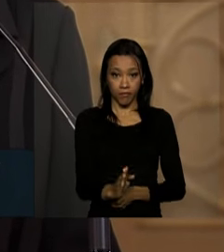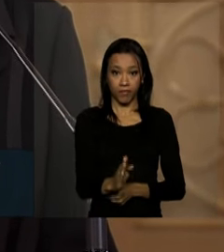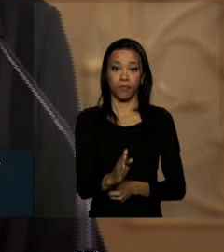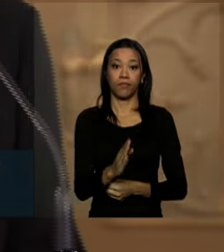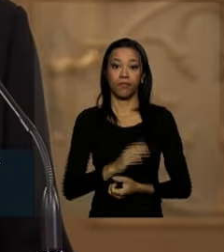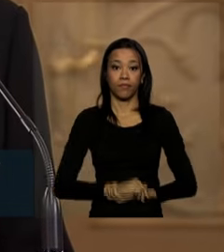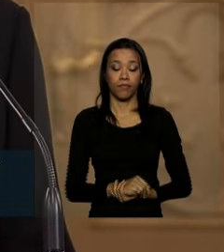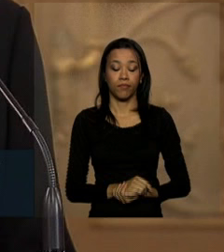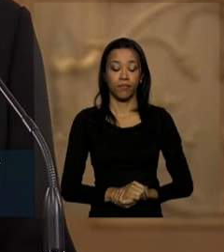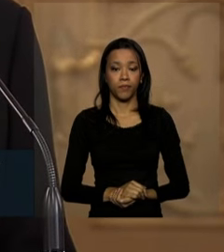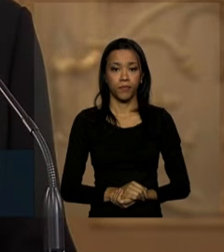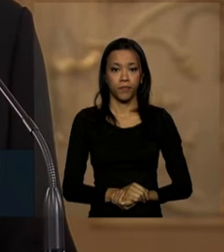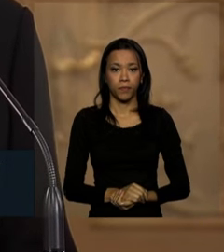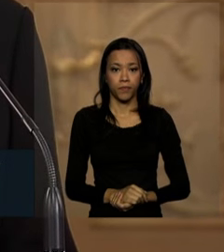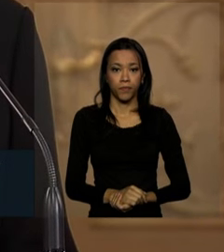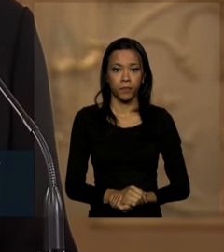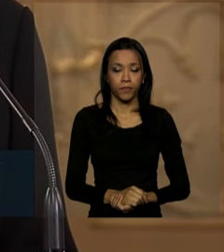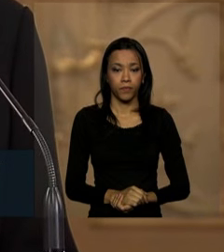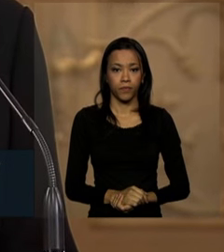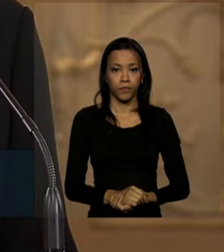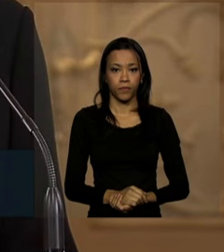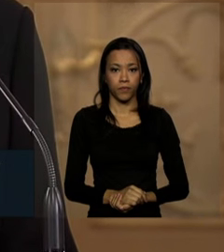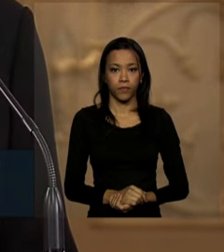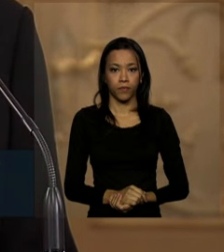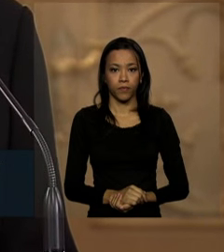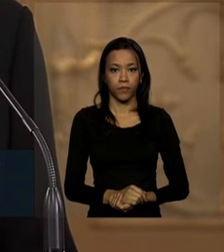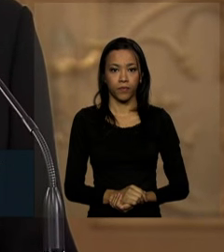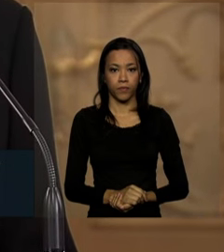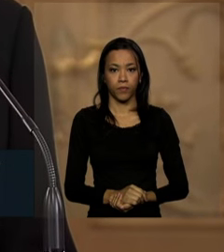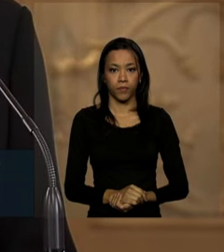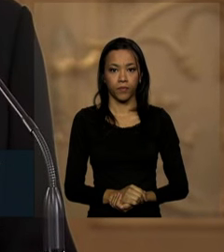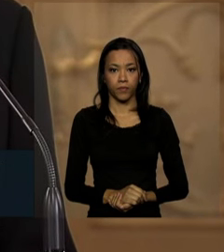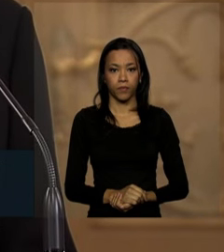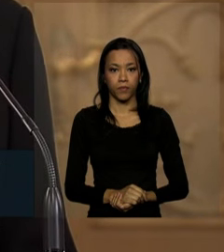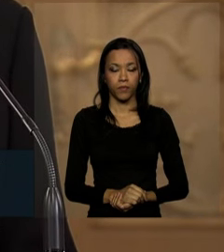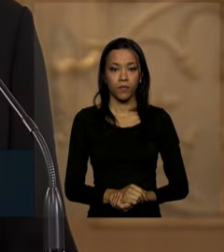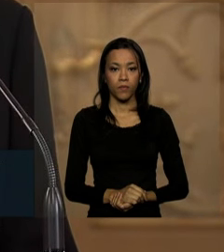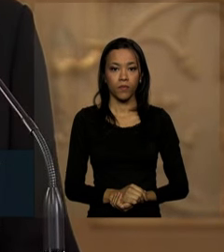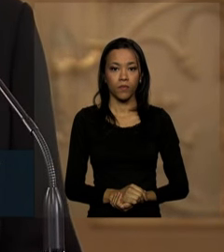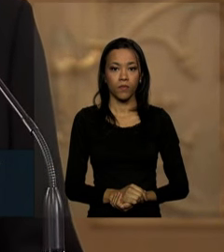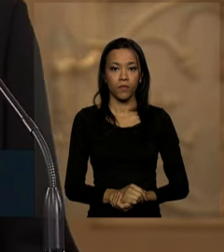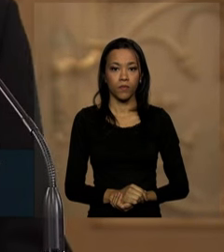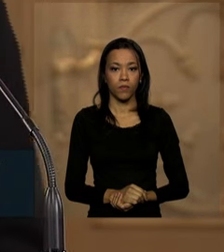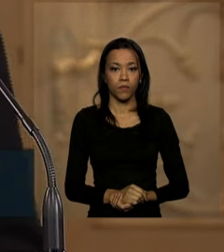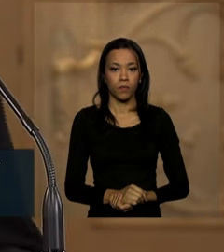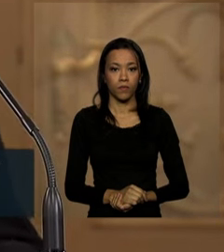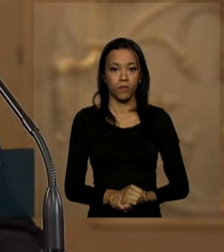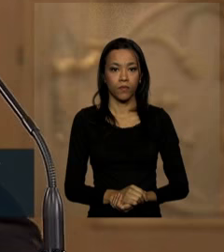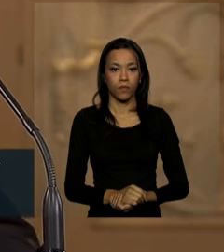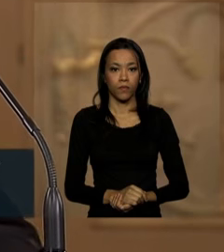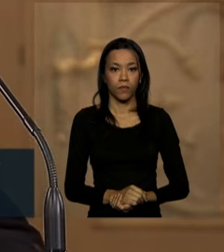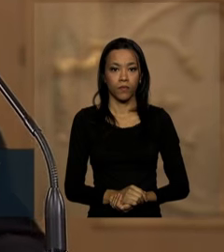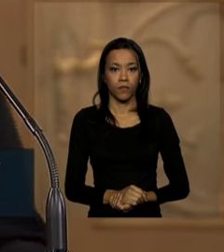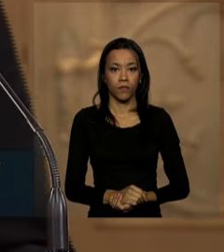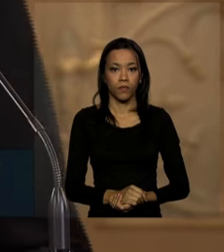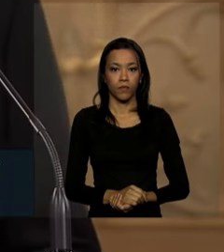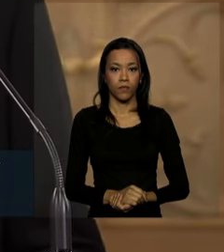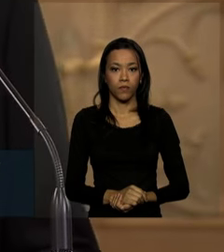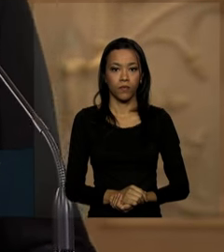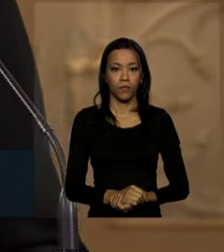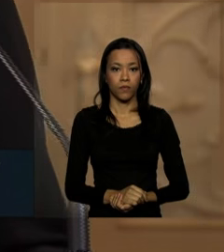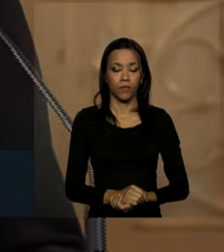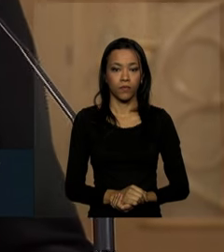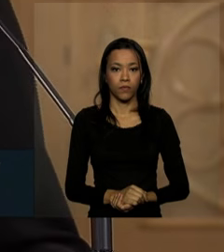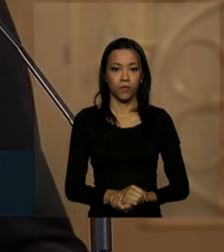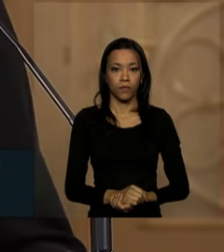6 years, we have put in place a counter-cyclical policy that has been the key factor for ensuring that